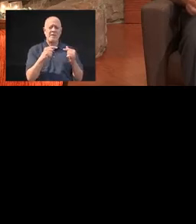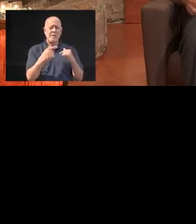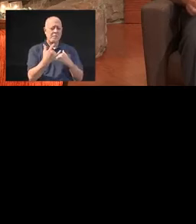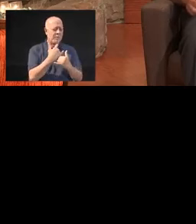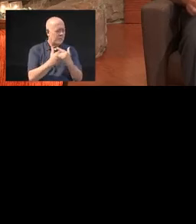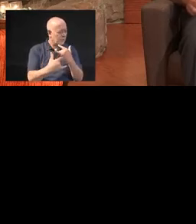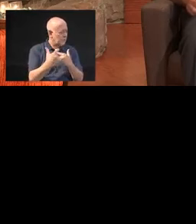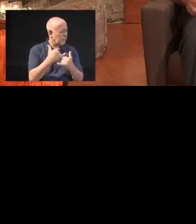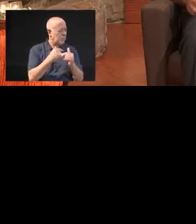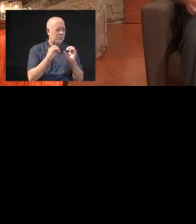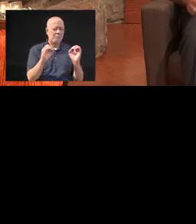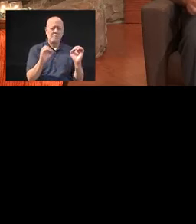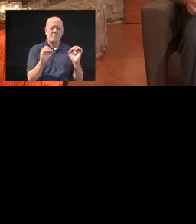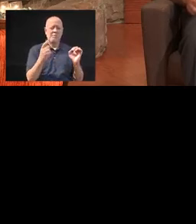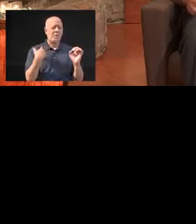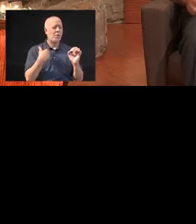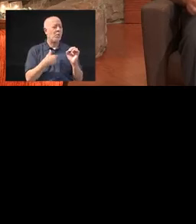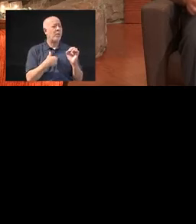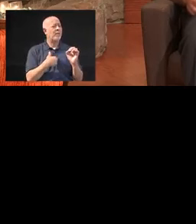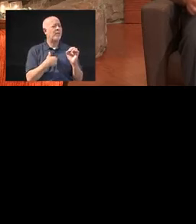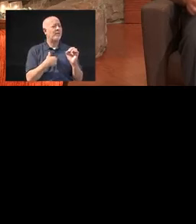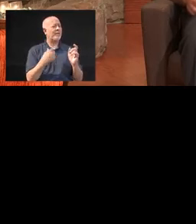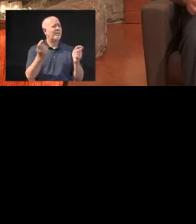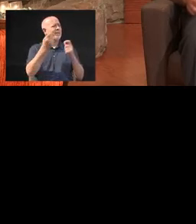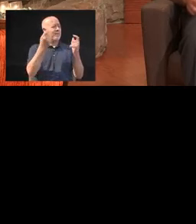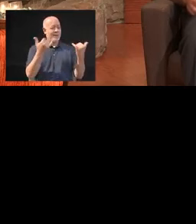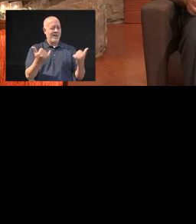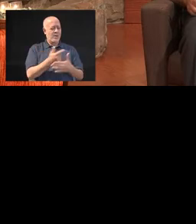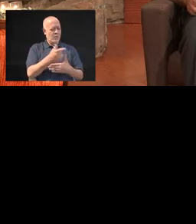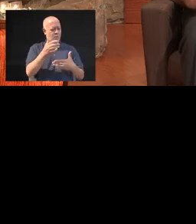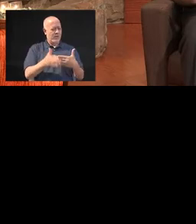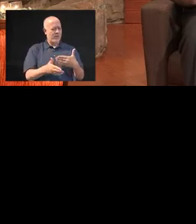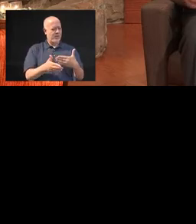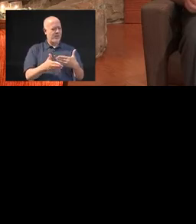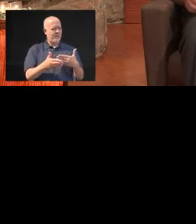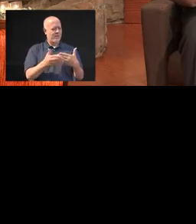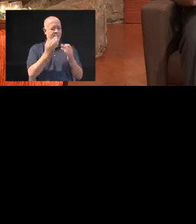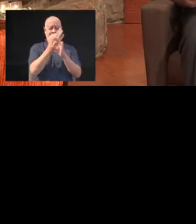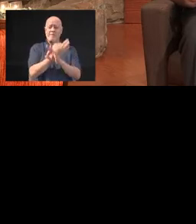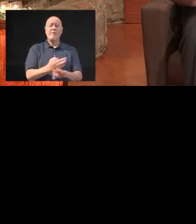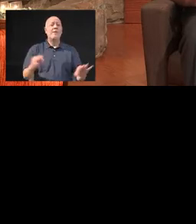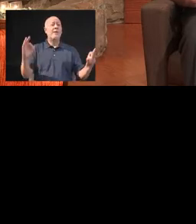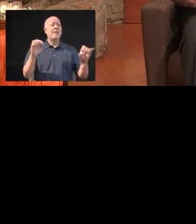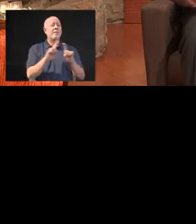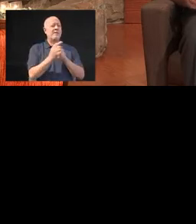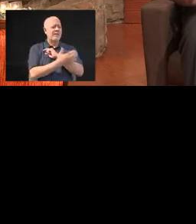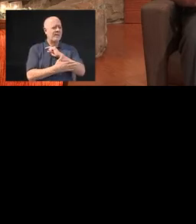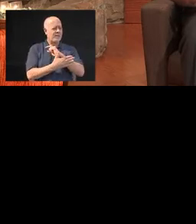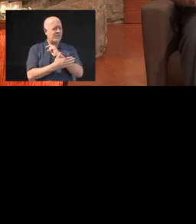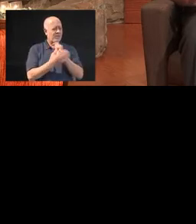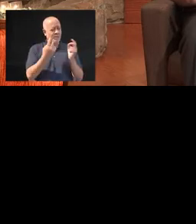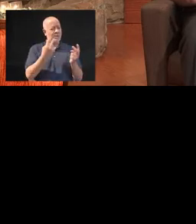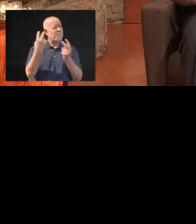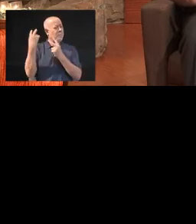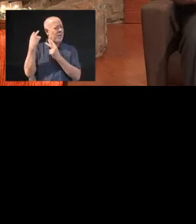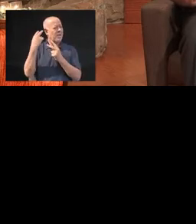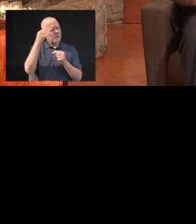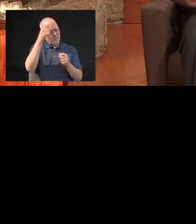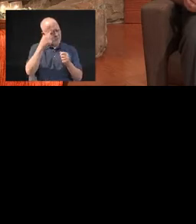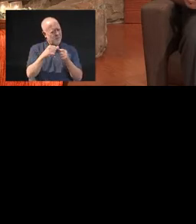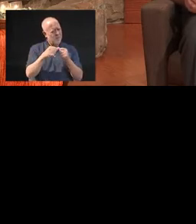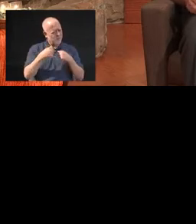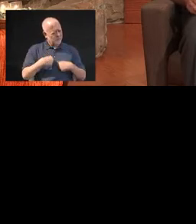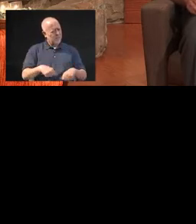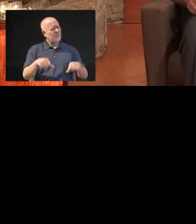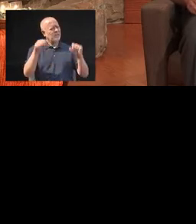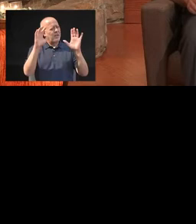this weekend where we celebrate freedom and liberation as a country, may we recognize and remember the sacrifices and challenges we